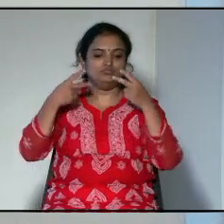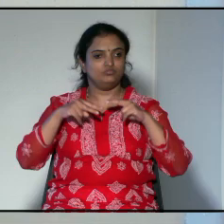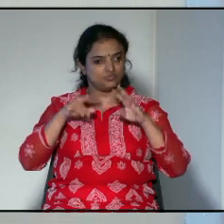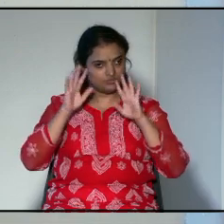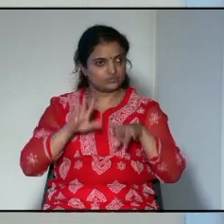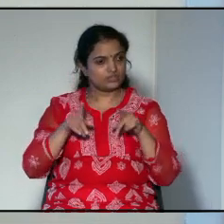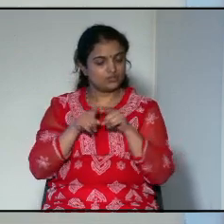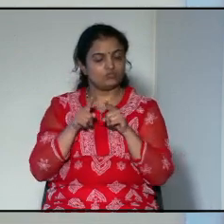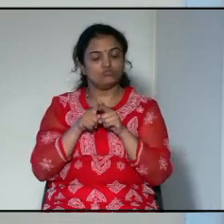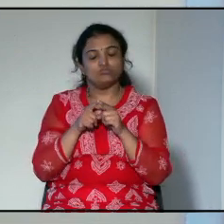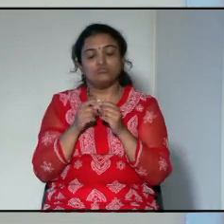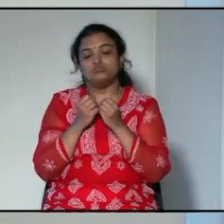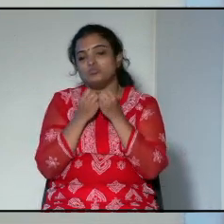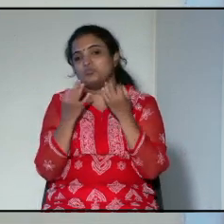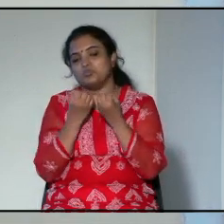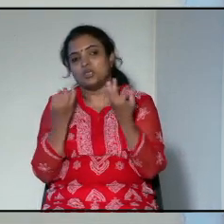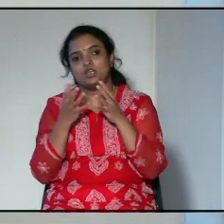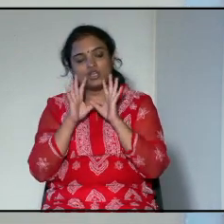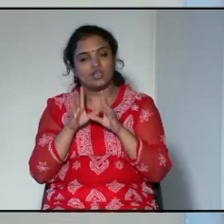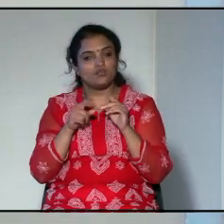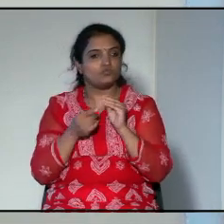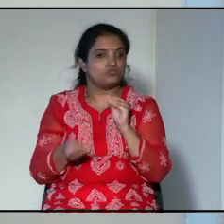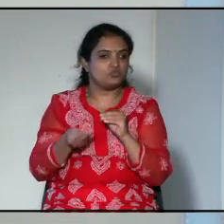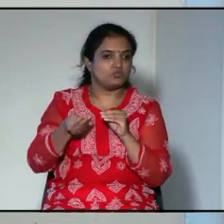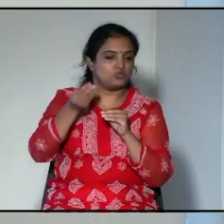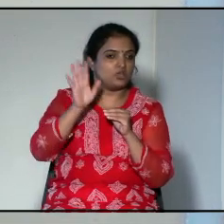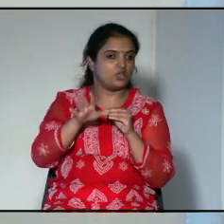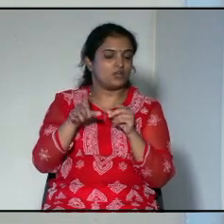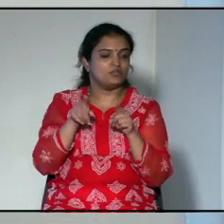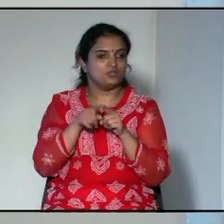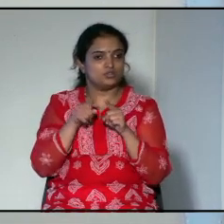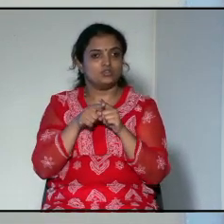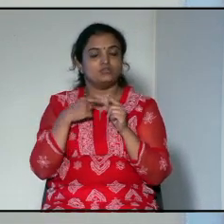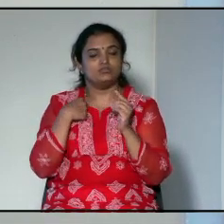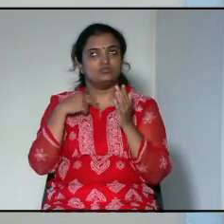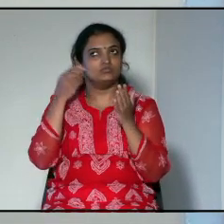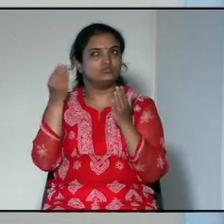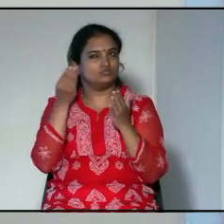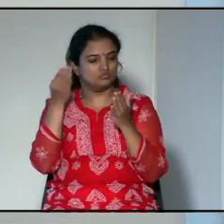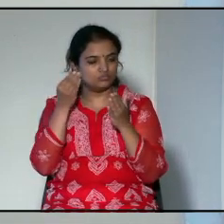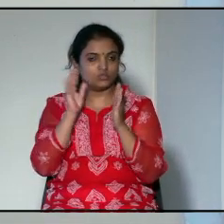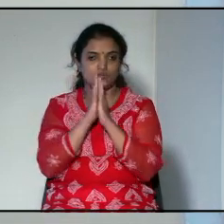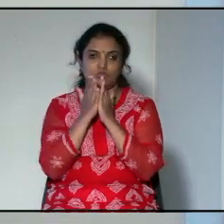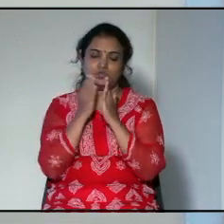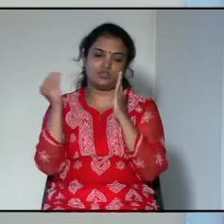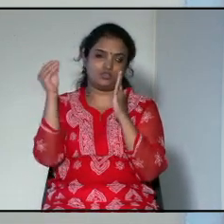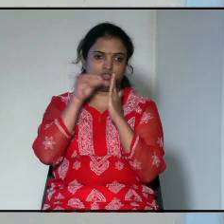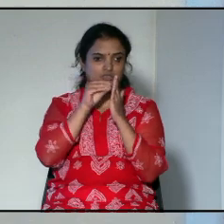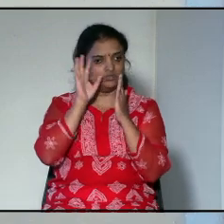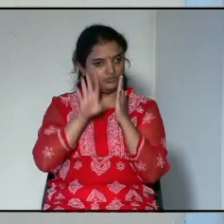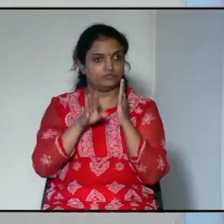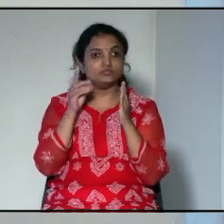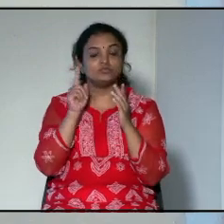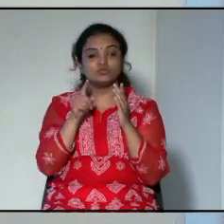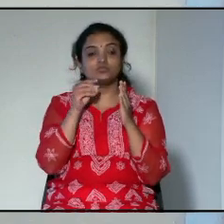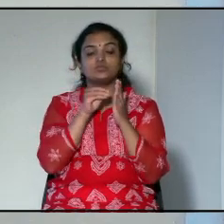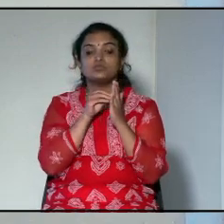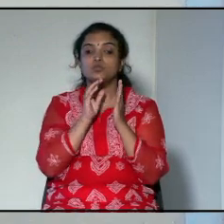There's a lot more there. I think I was able to only look at some of them. And the book